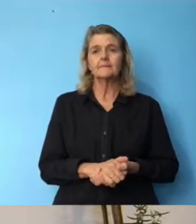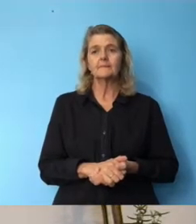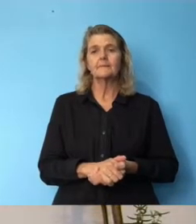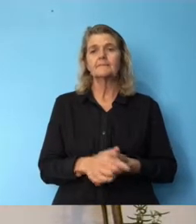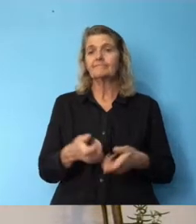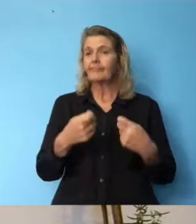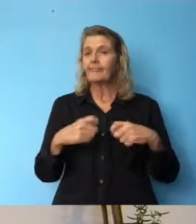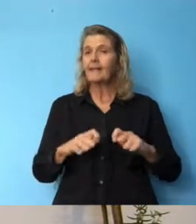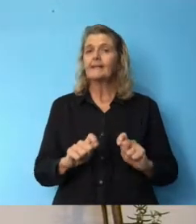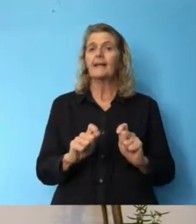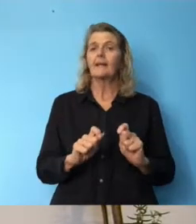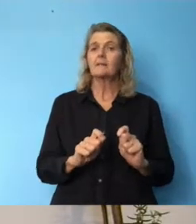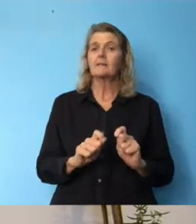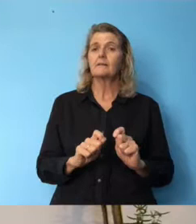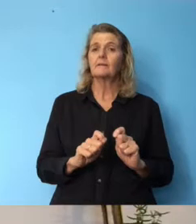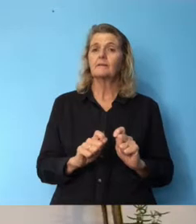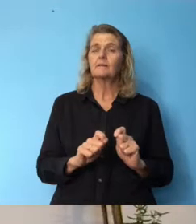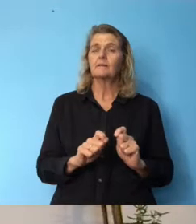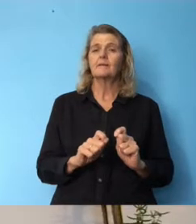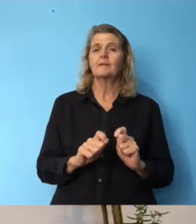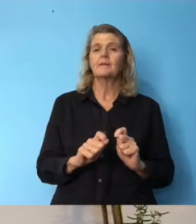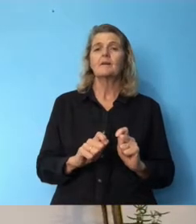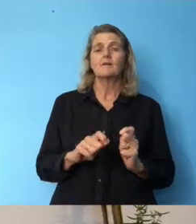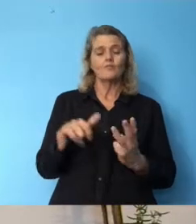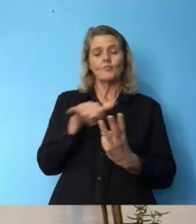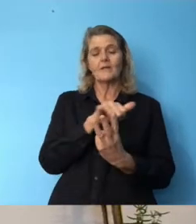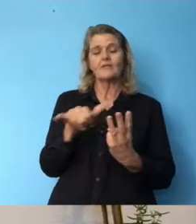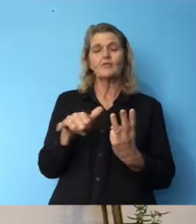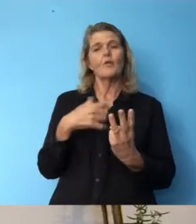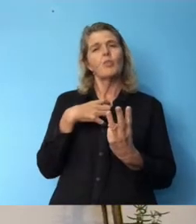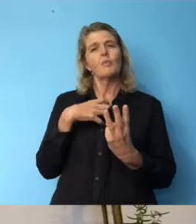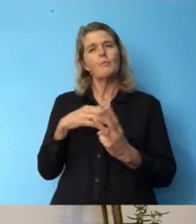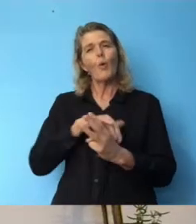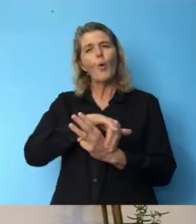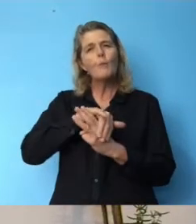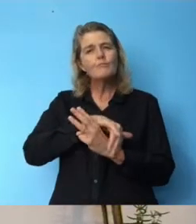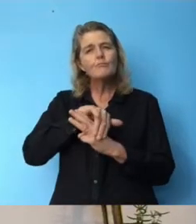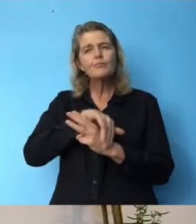And then we're going to do our more blue purple.